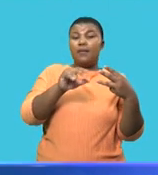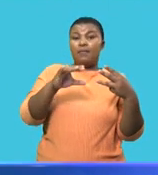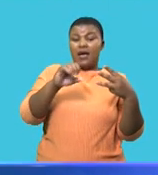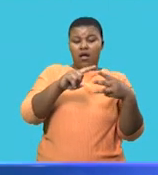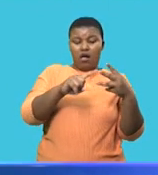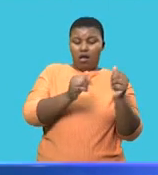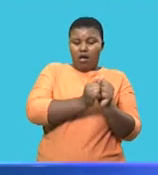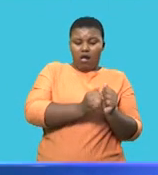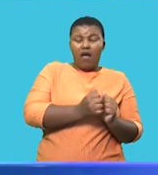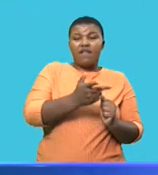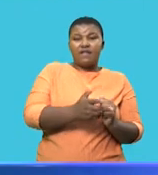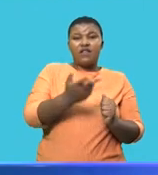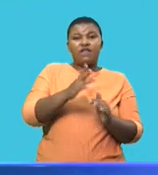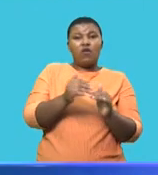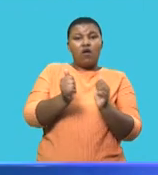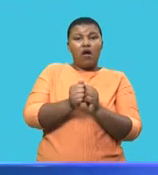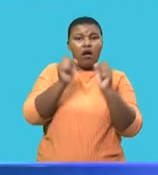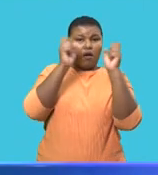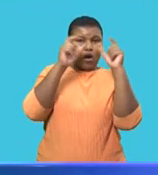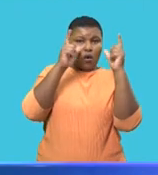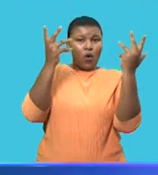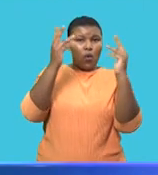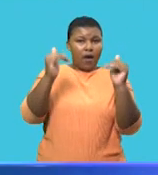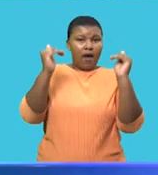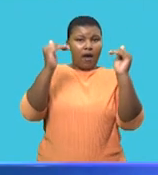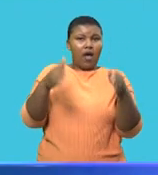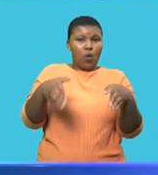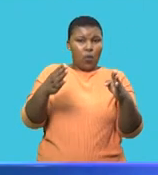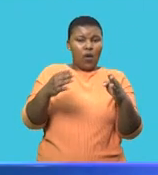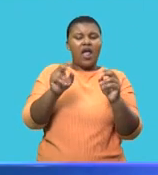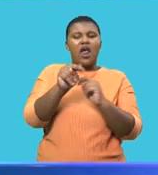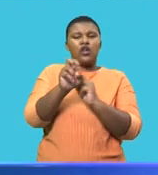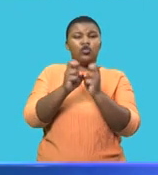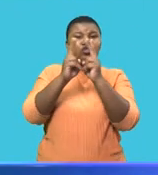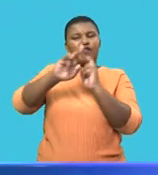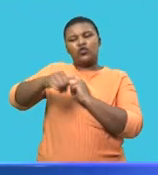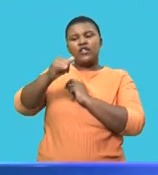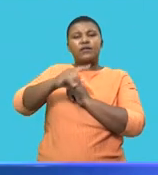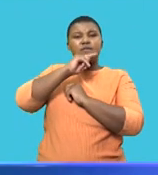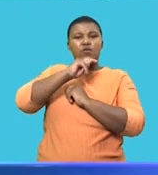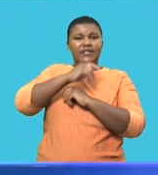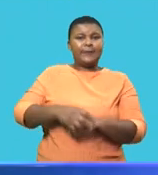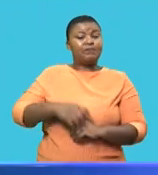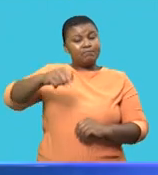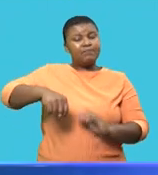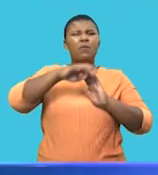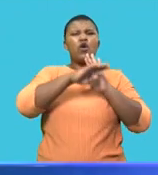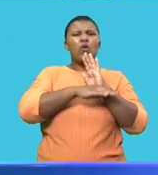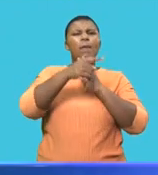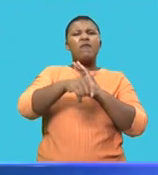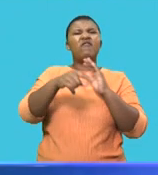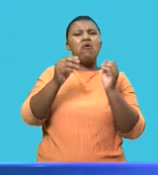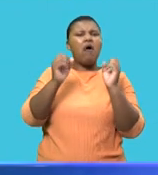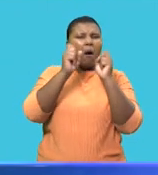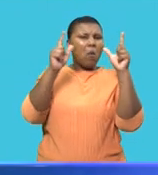safety awareness program on the N12 Golden Highway Pedestrian Bridge in Johannesburg this morning. Now, the program forms part of the provincial